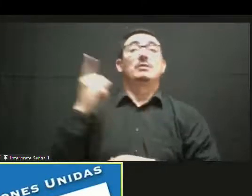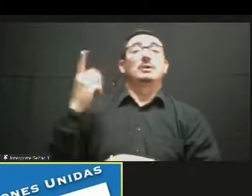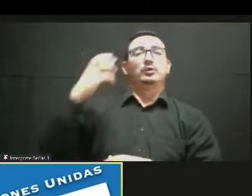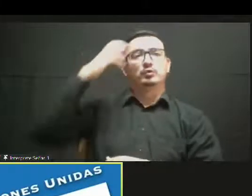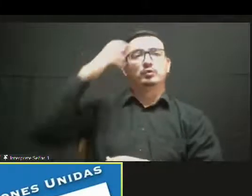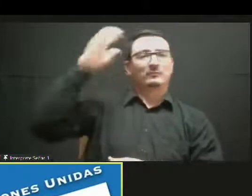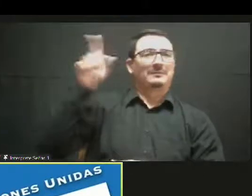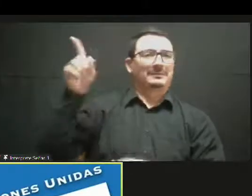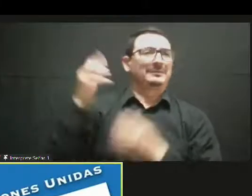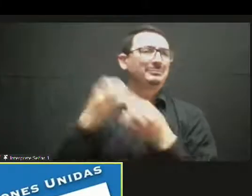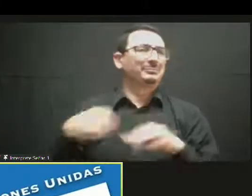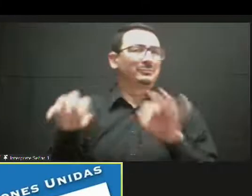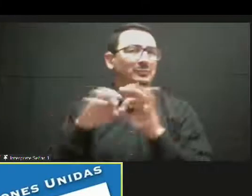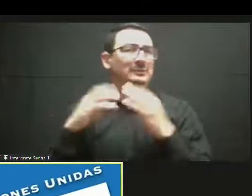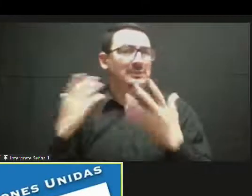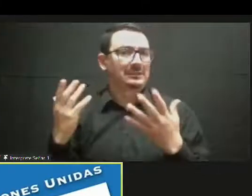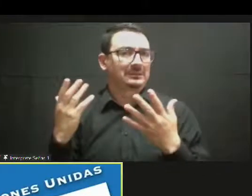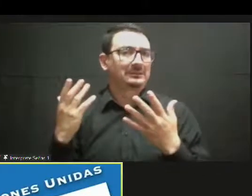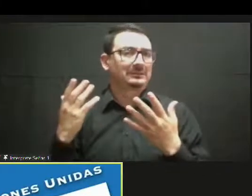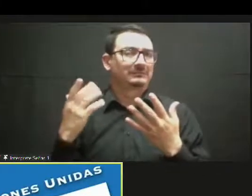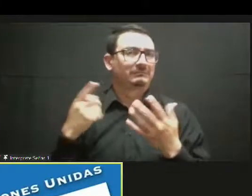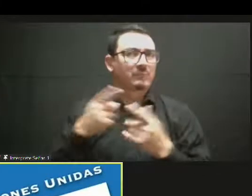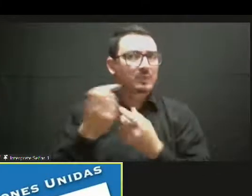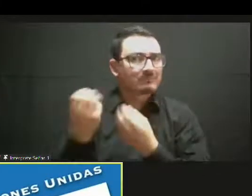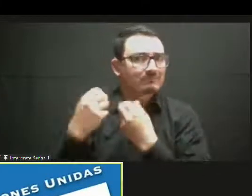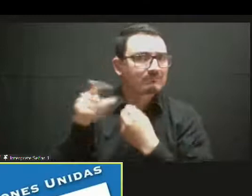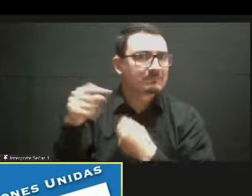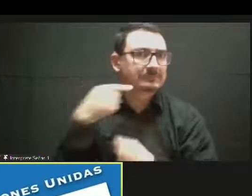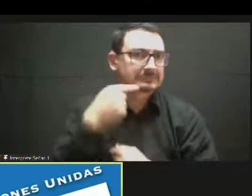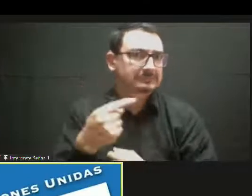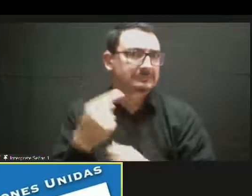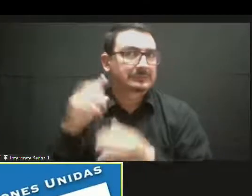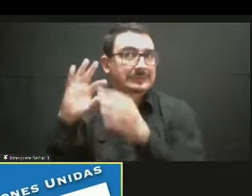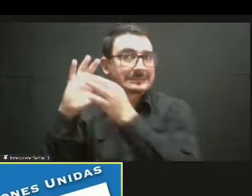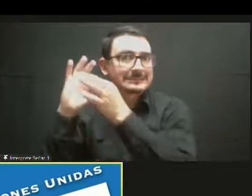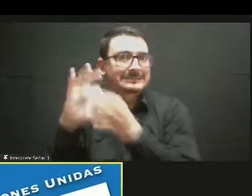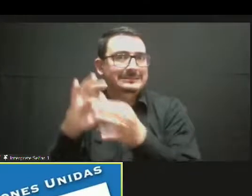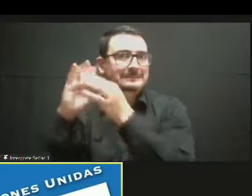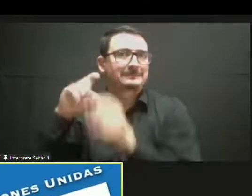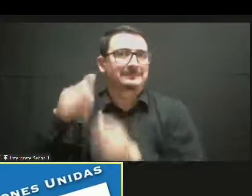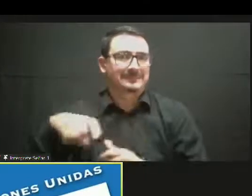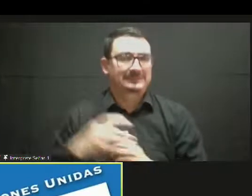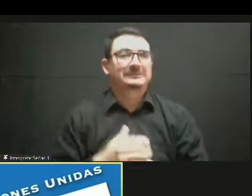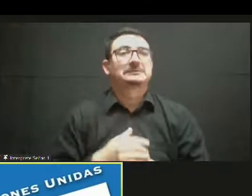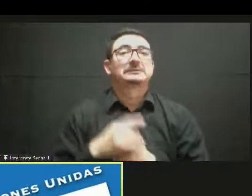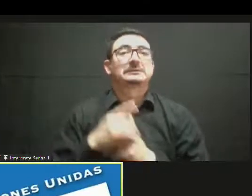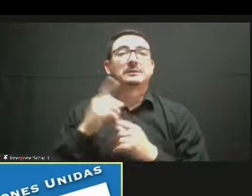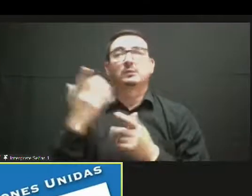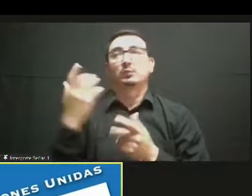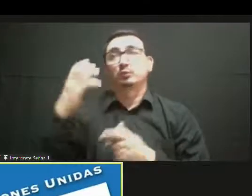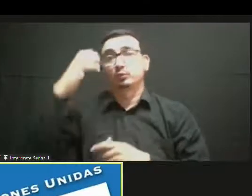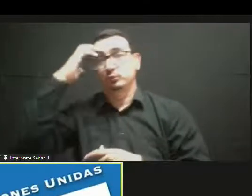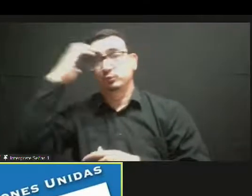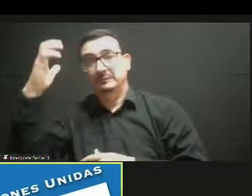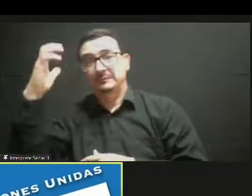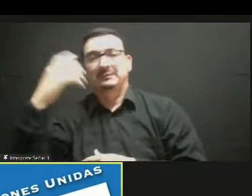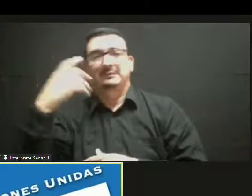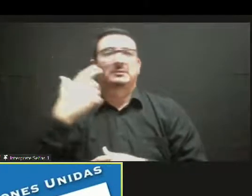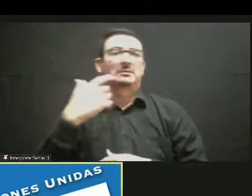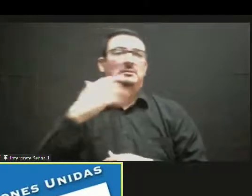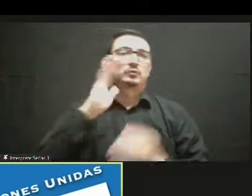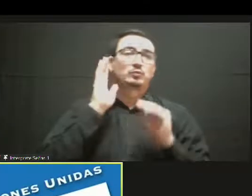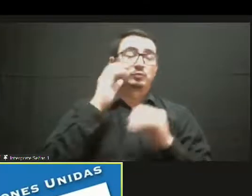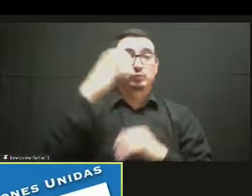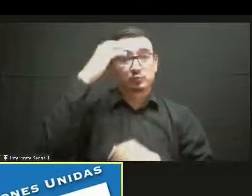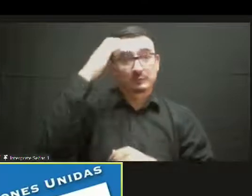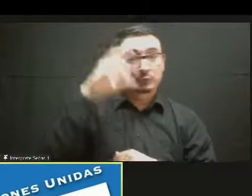continuous engagement of the government with the private sector to make sure that the countries can really